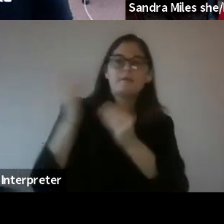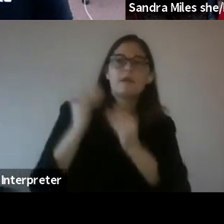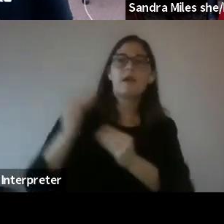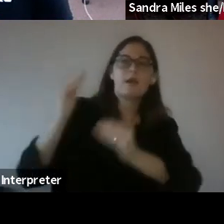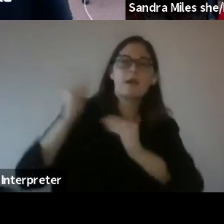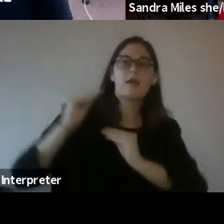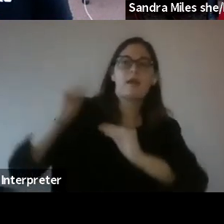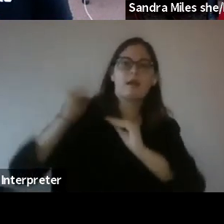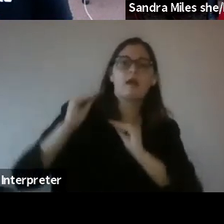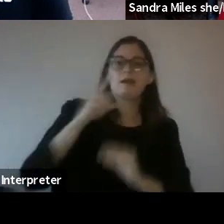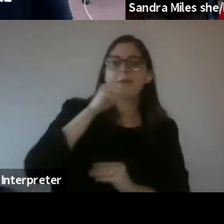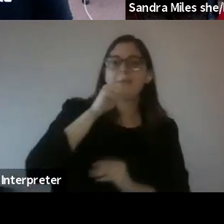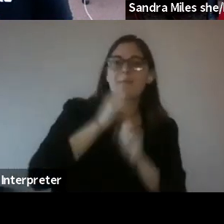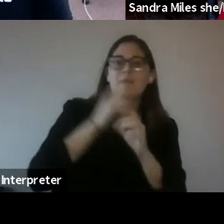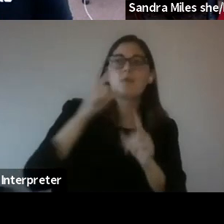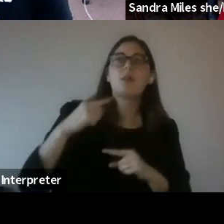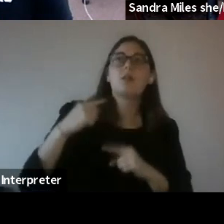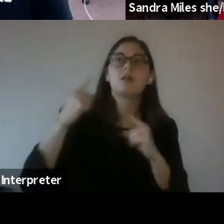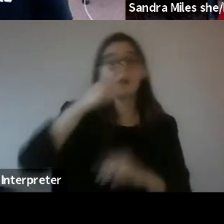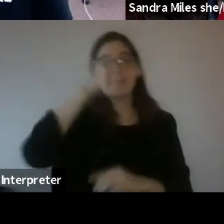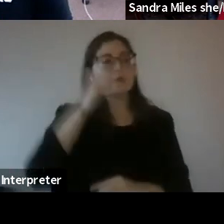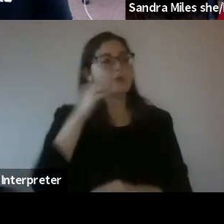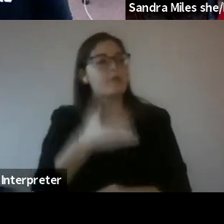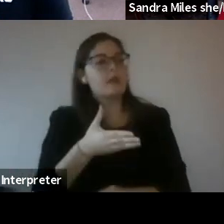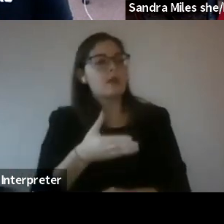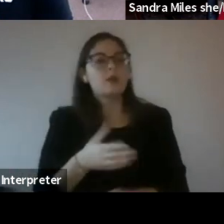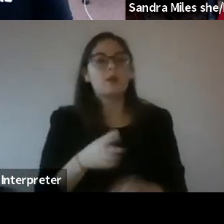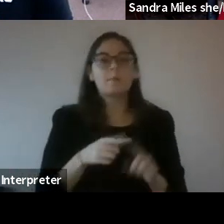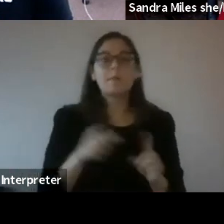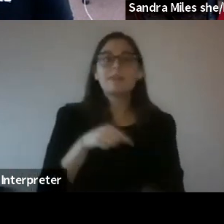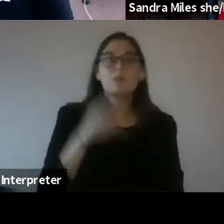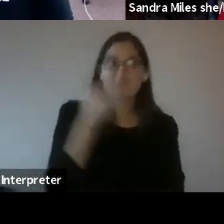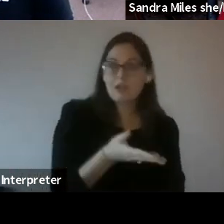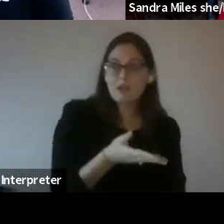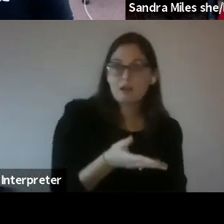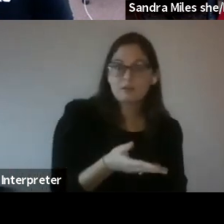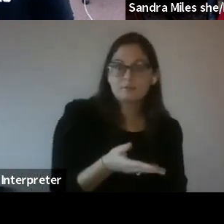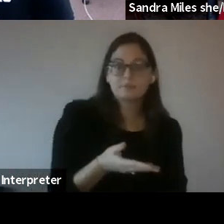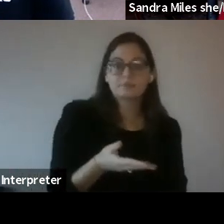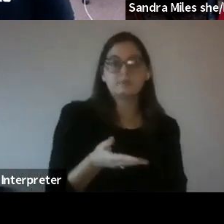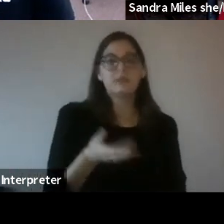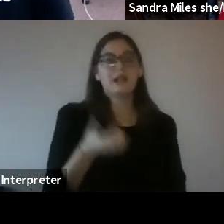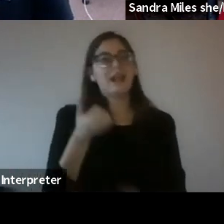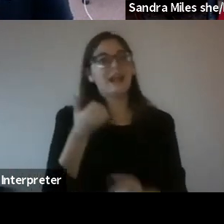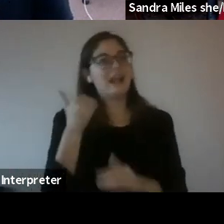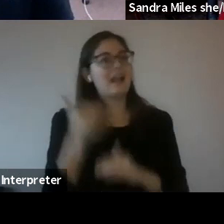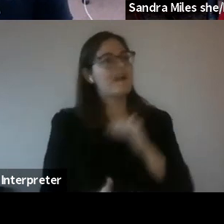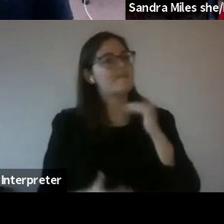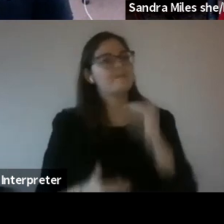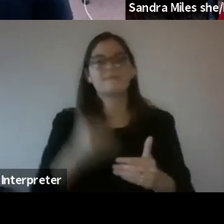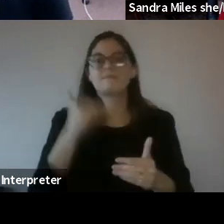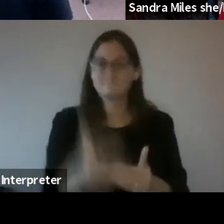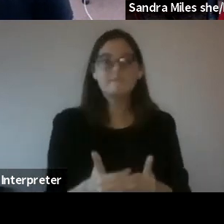so long that Blacks were not there, and Blacks were there, as you're saying, Dr. Rivera, at every step of the way.